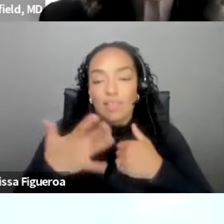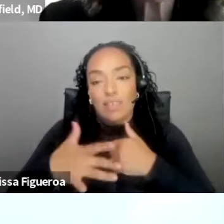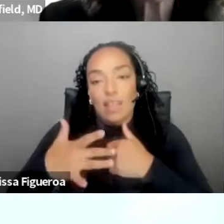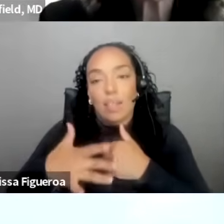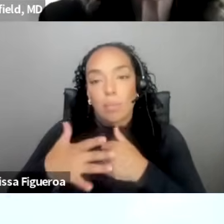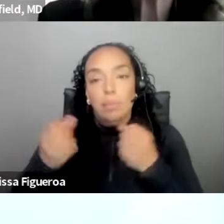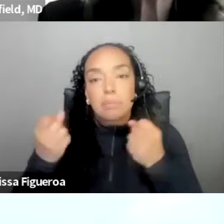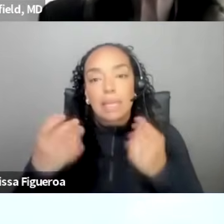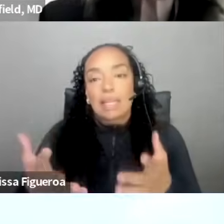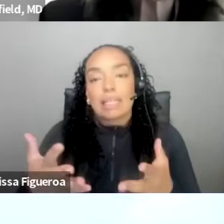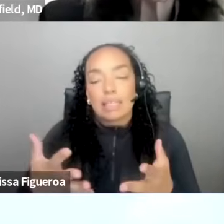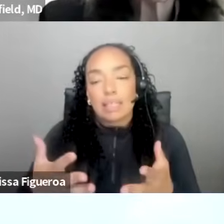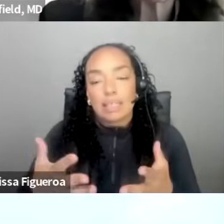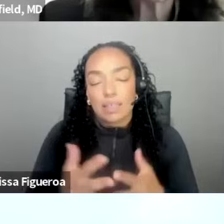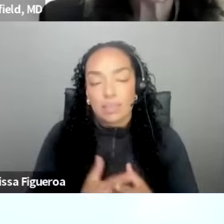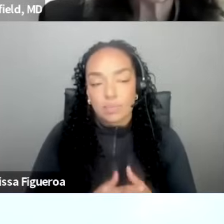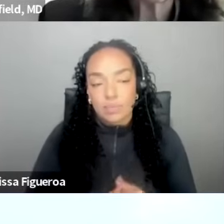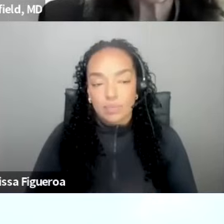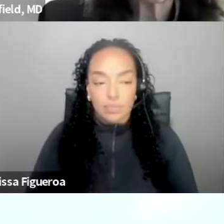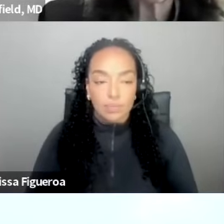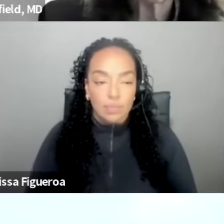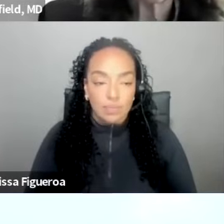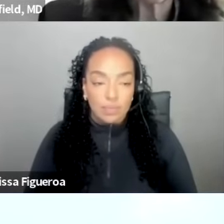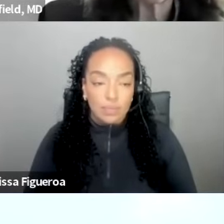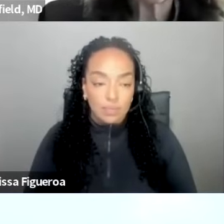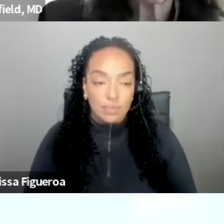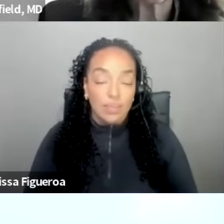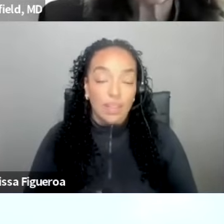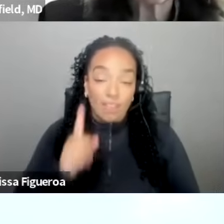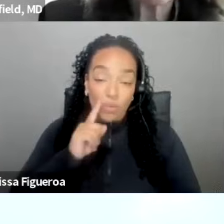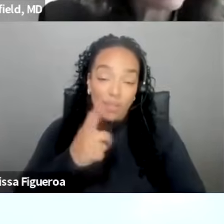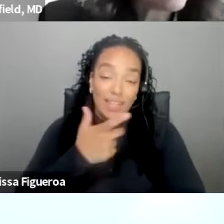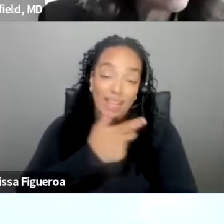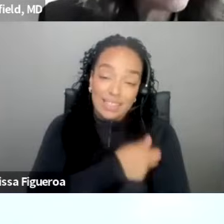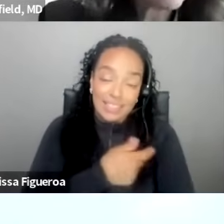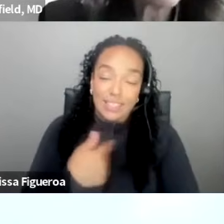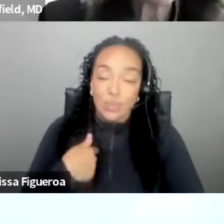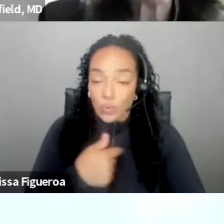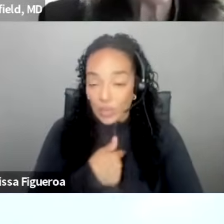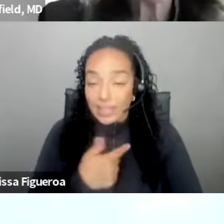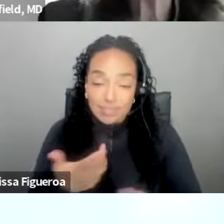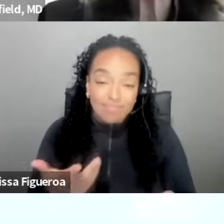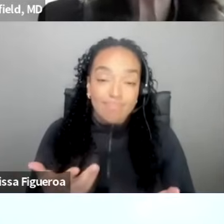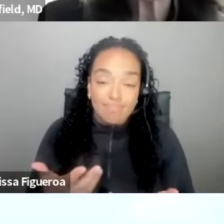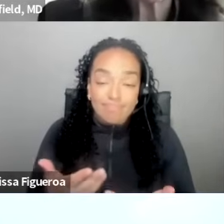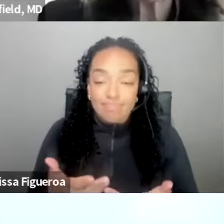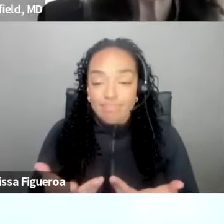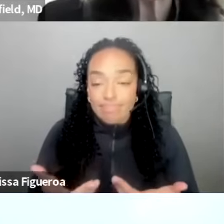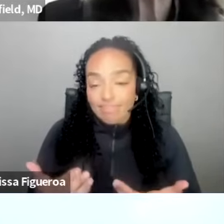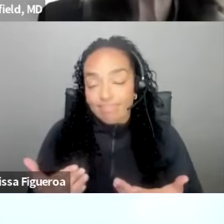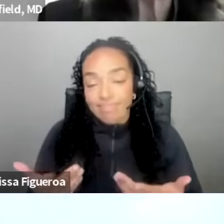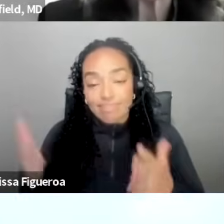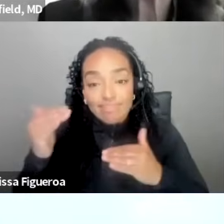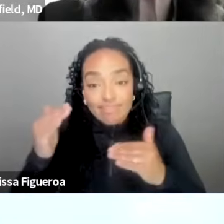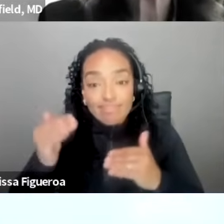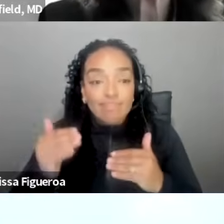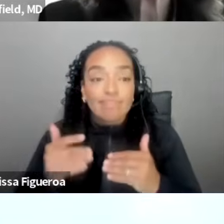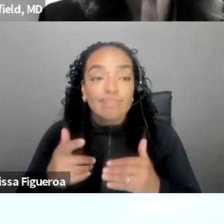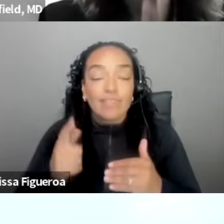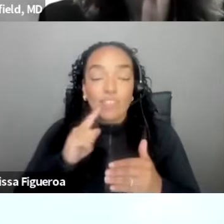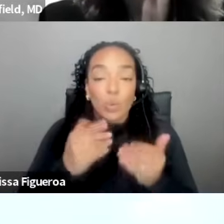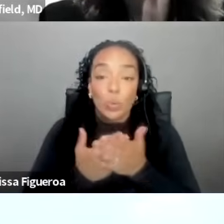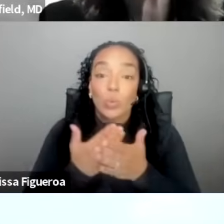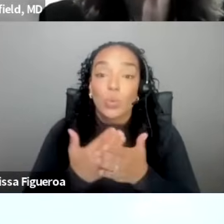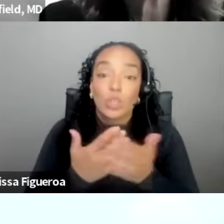us. In terms of vaccines, I think that there's a lot of enthusiasm for newer vaccine technologies. And in the